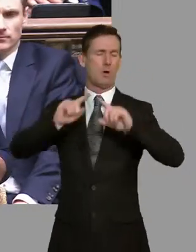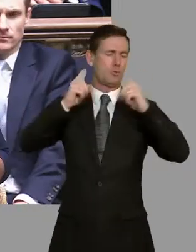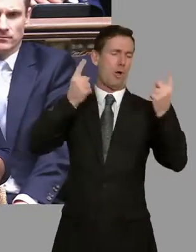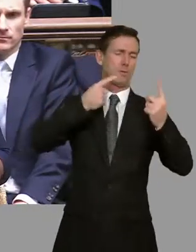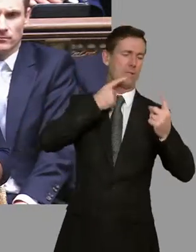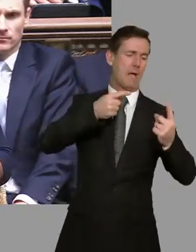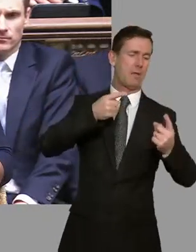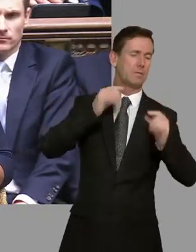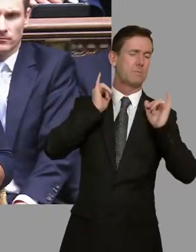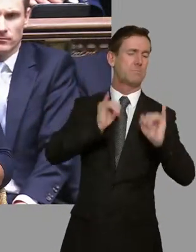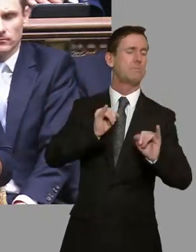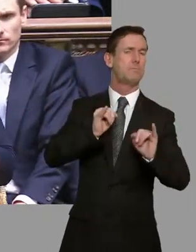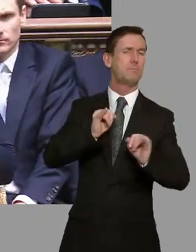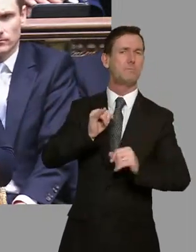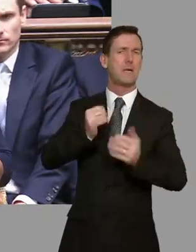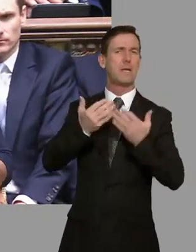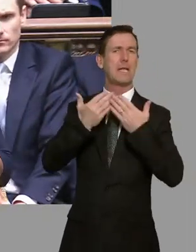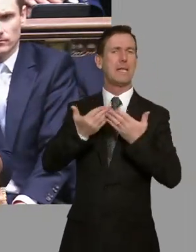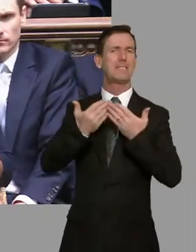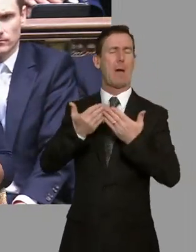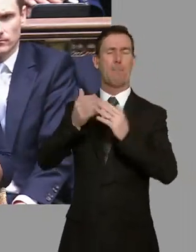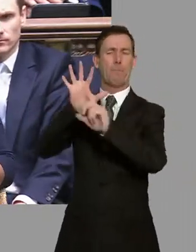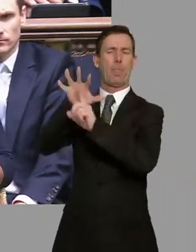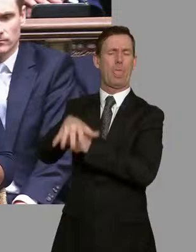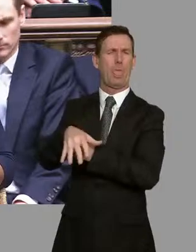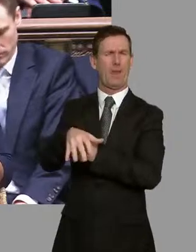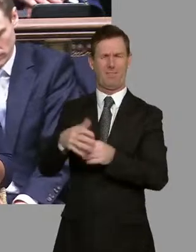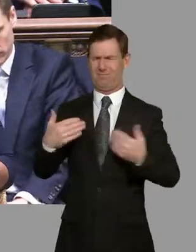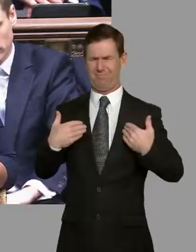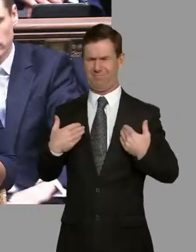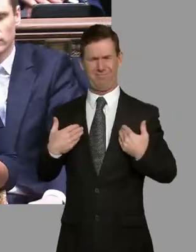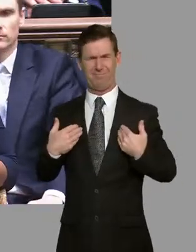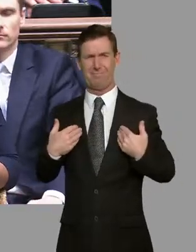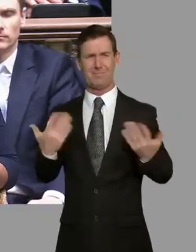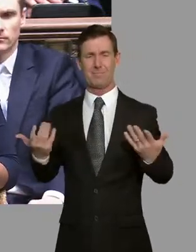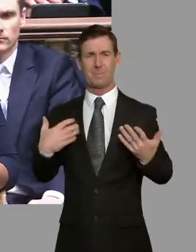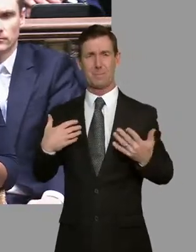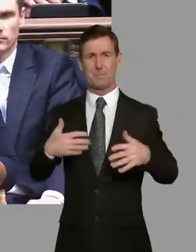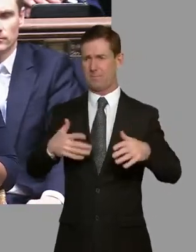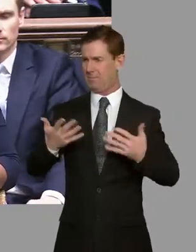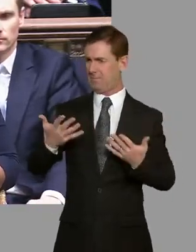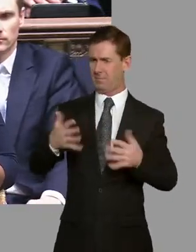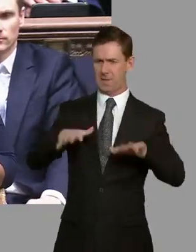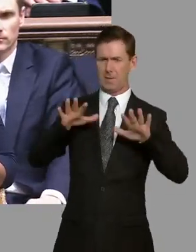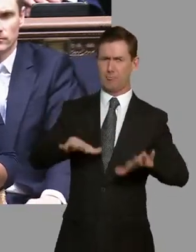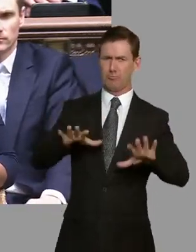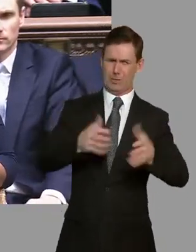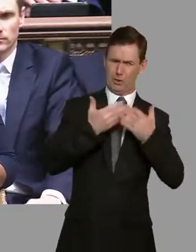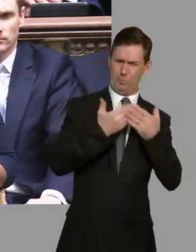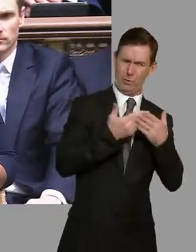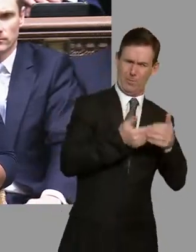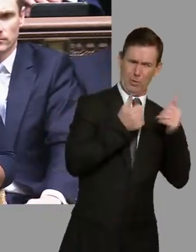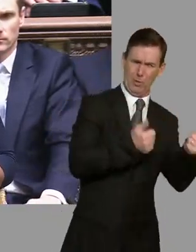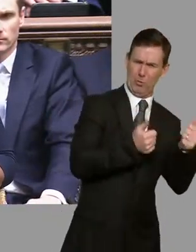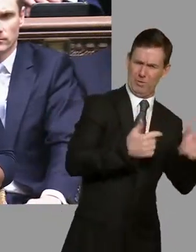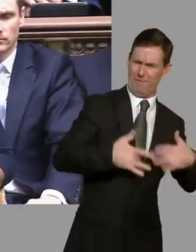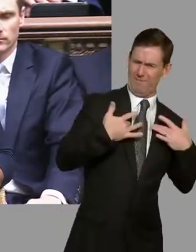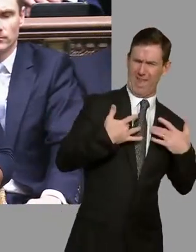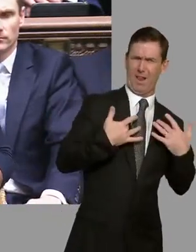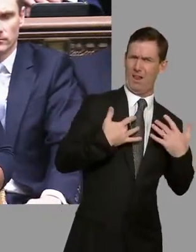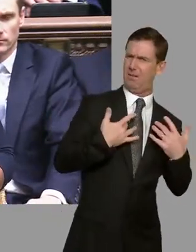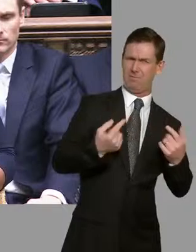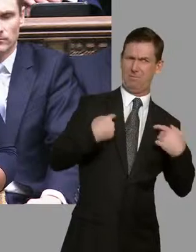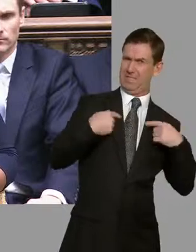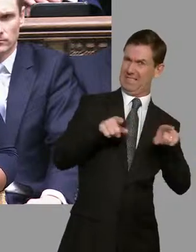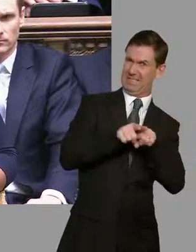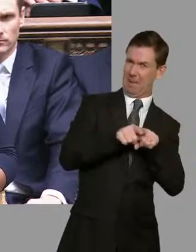means that innocent British Muslims are smeared by association. That is not fair, and only a national inquiry can solve